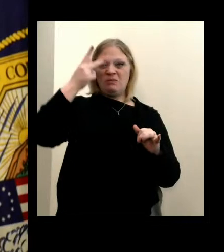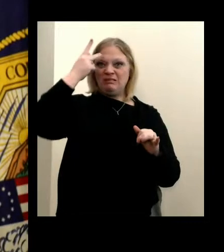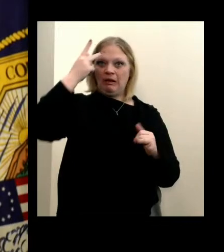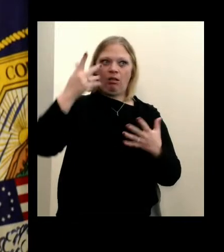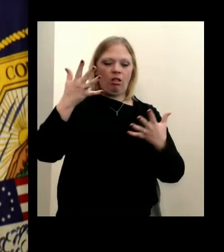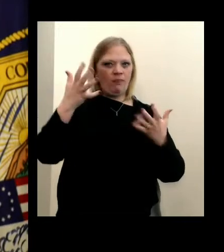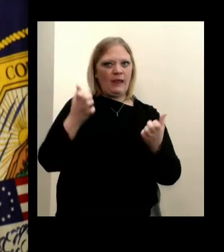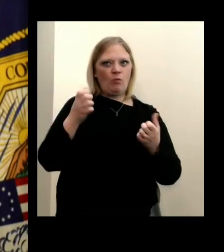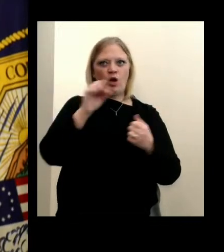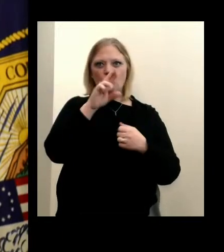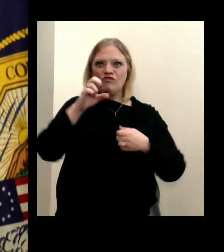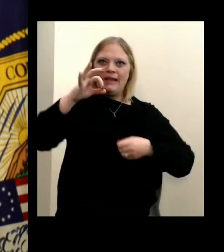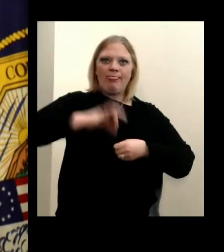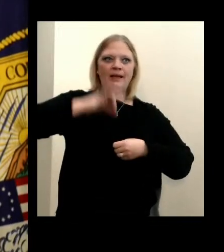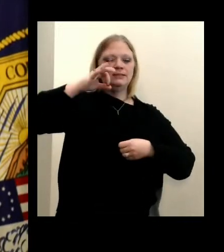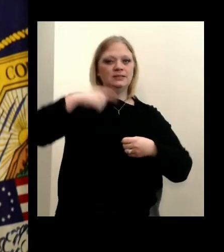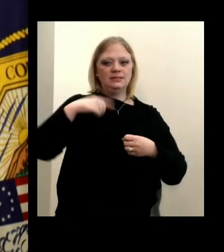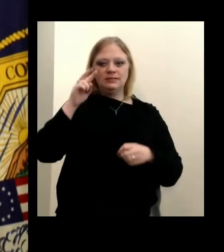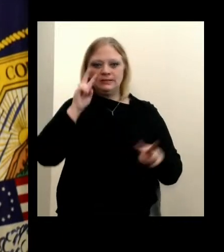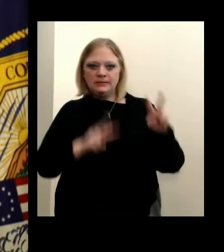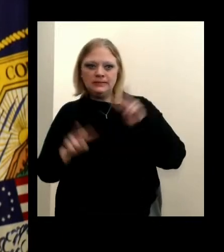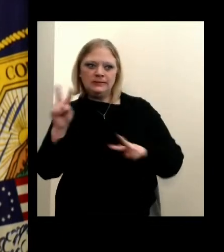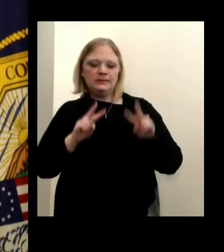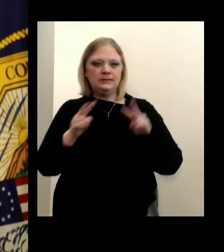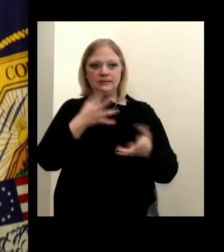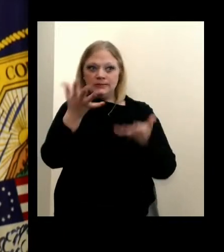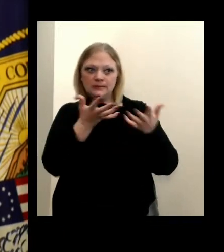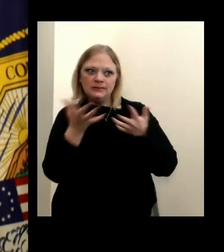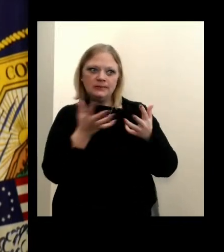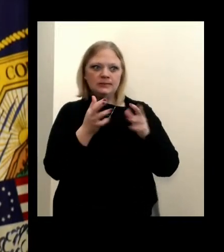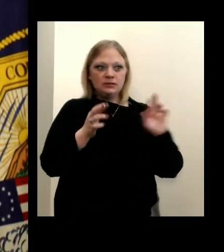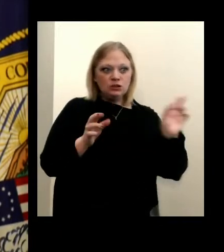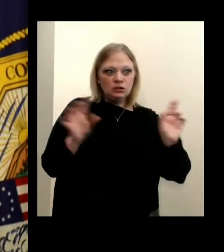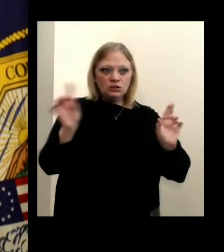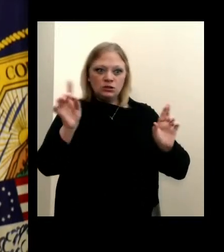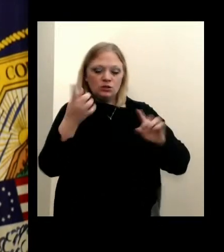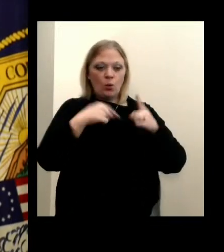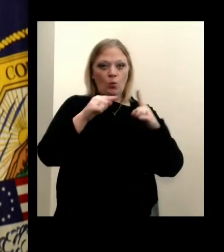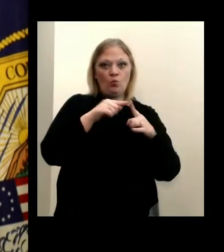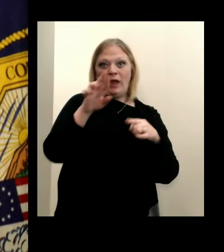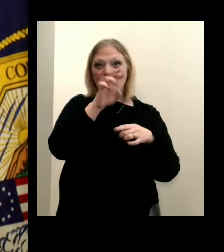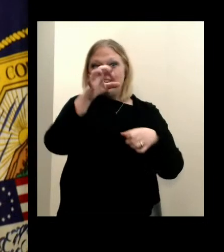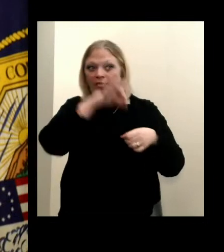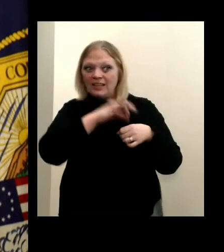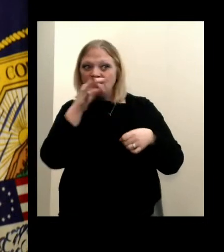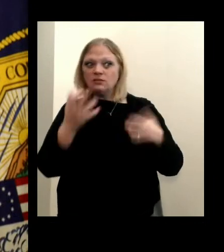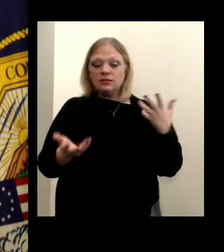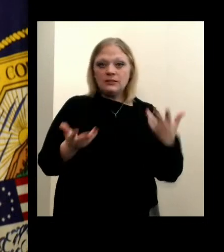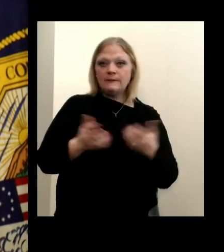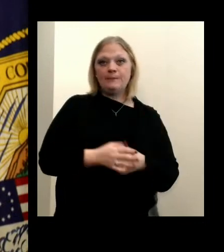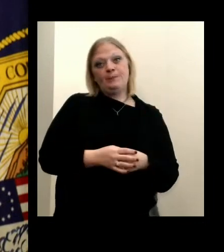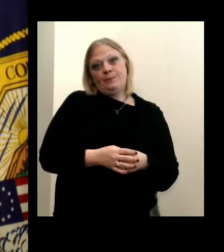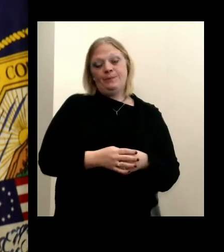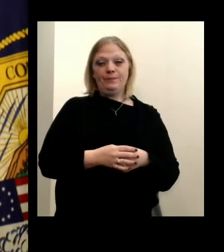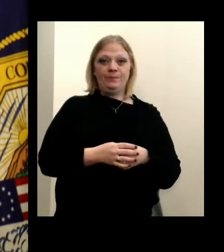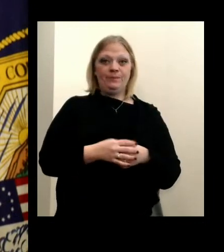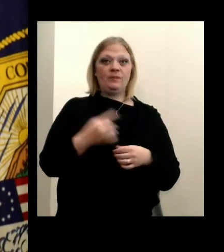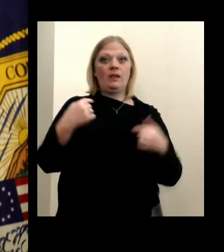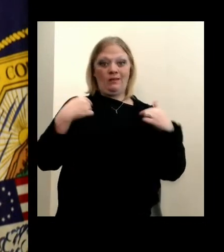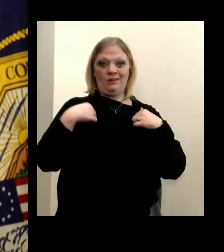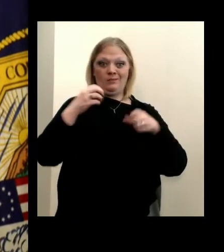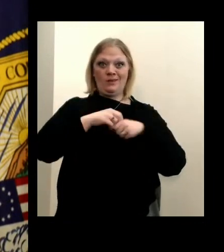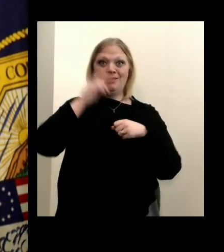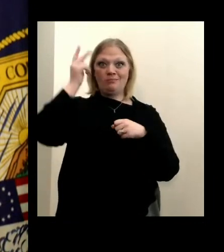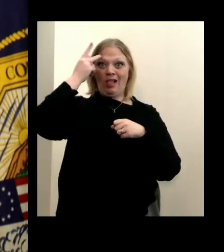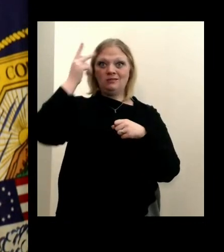and sometimes you have to look and say what's their political party. When are they up for reelection? As somebody who runs in politics, and